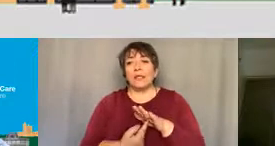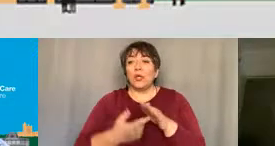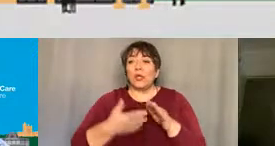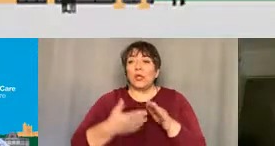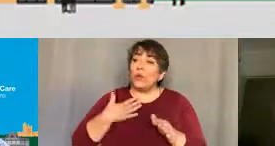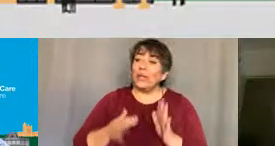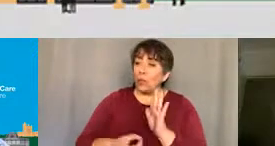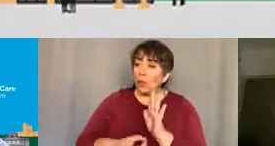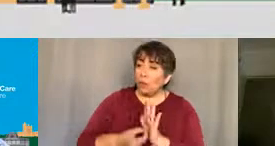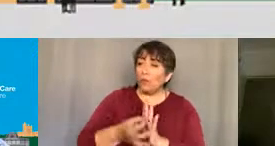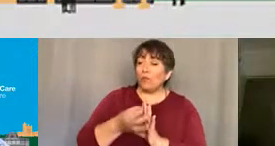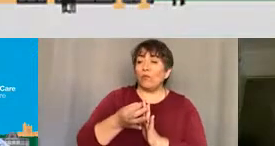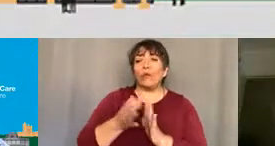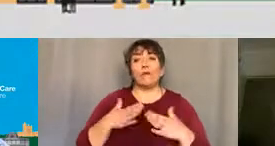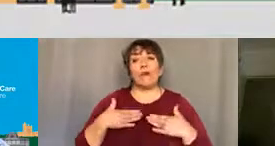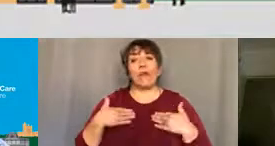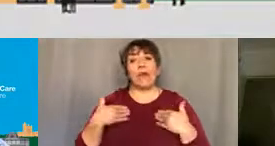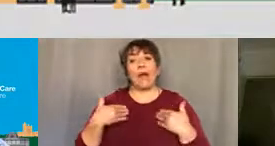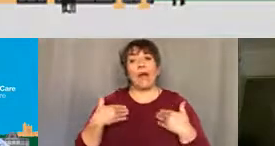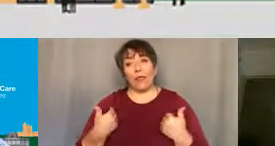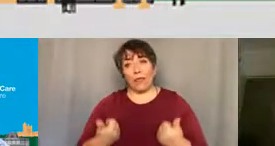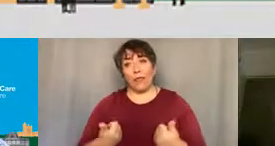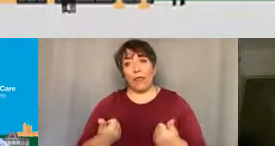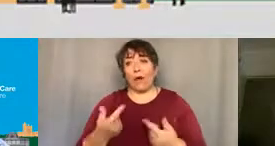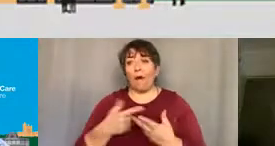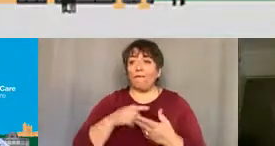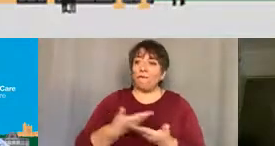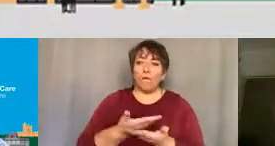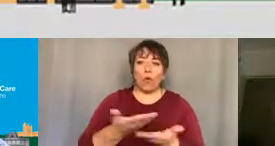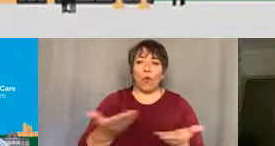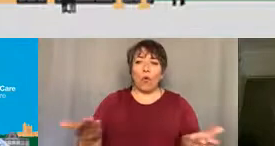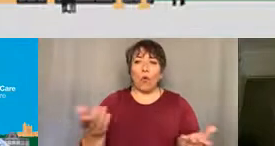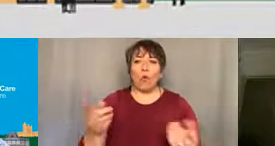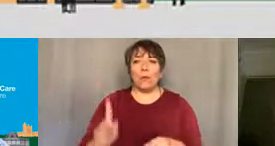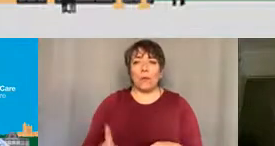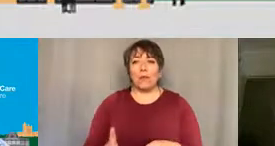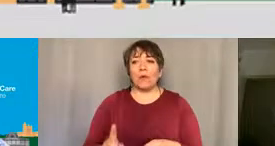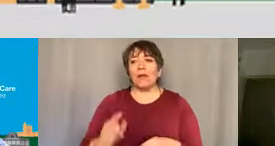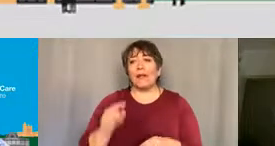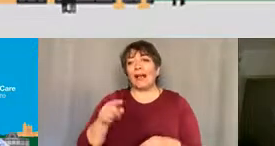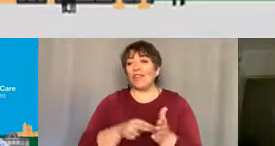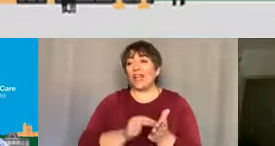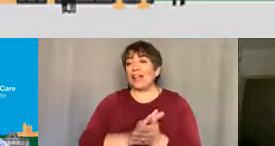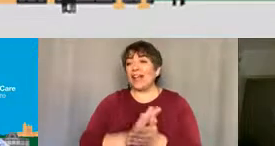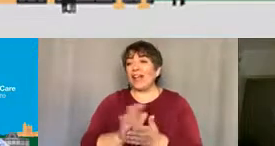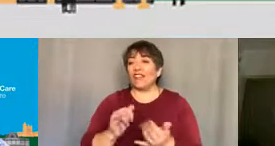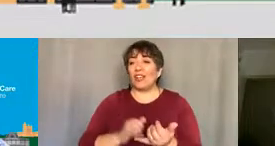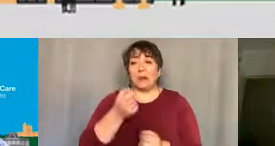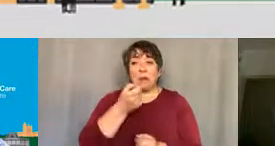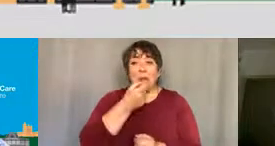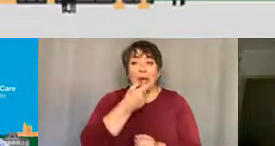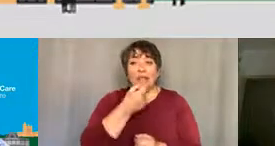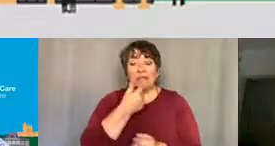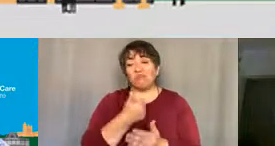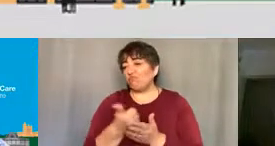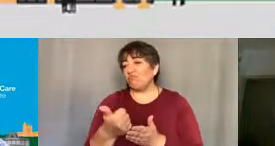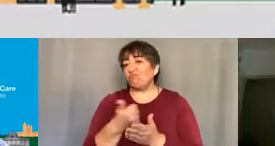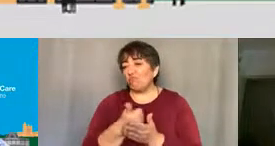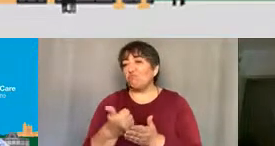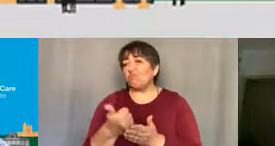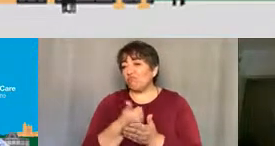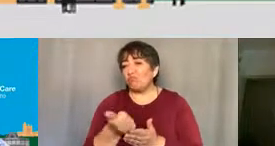well-being of our population, and they're the most common therapeutic intervention in the NHS. We've got lots